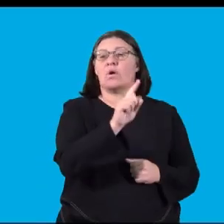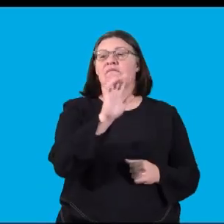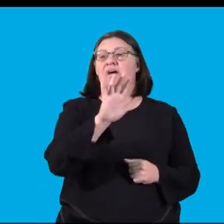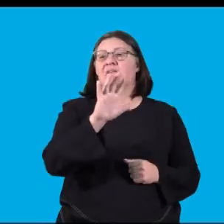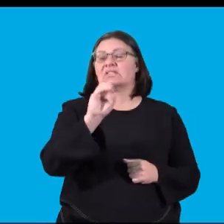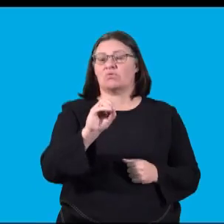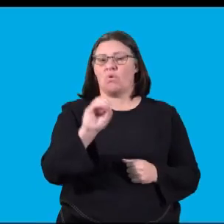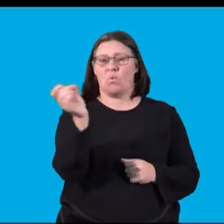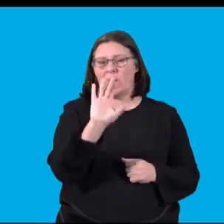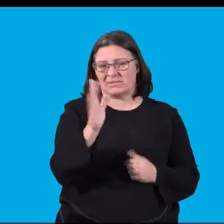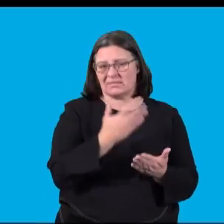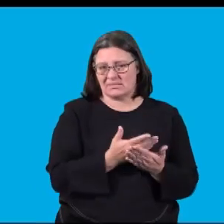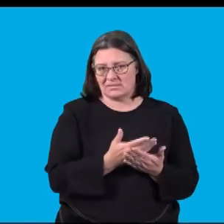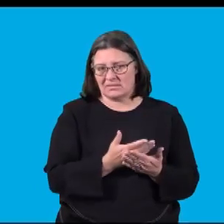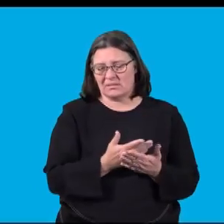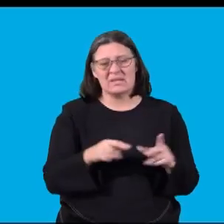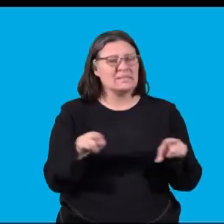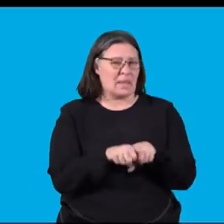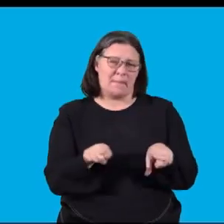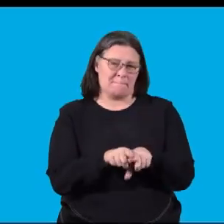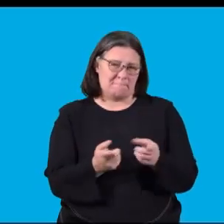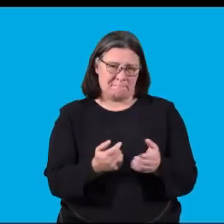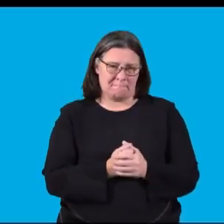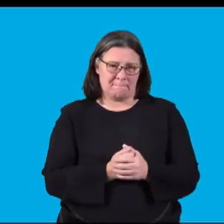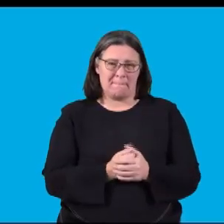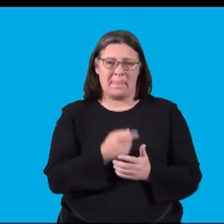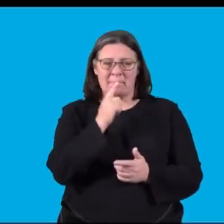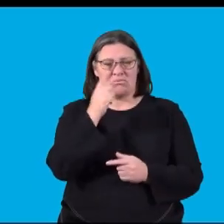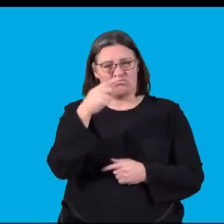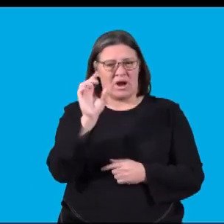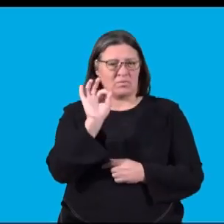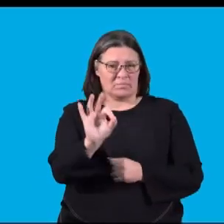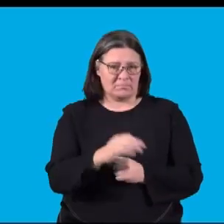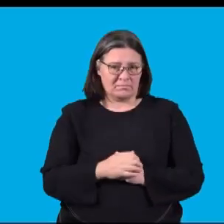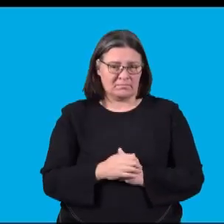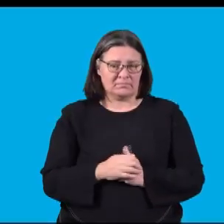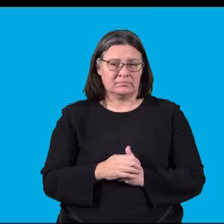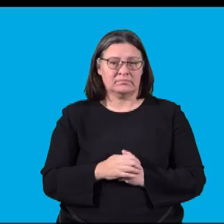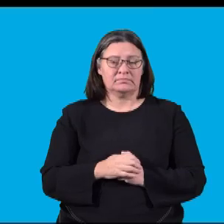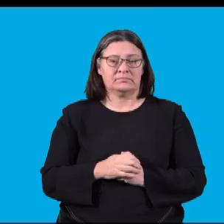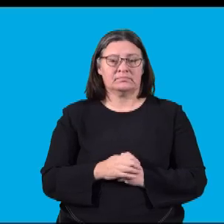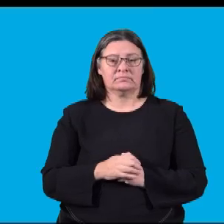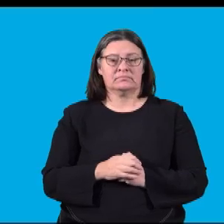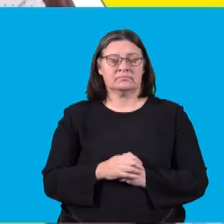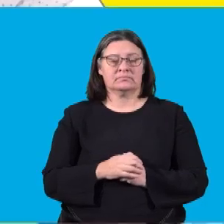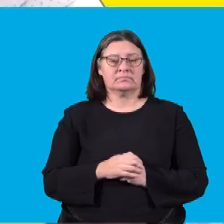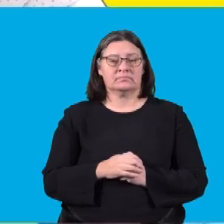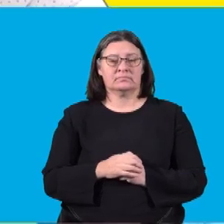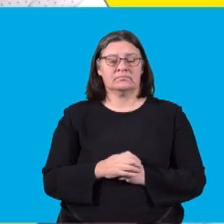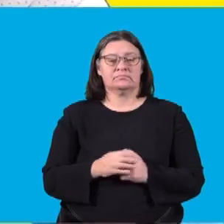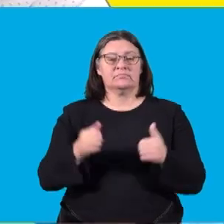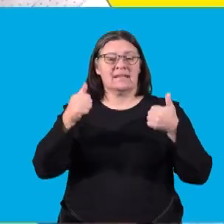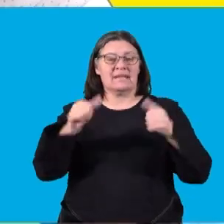1,150 at once. That would still be correct down here. Okay, let's quickly go on to the